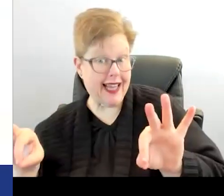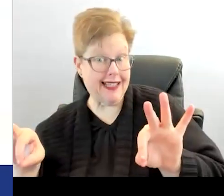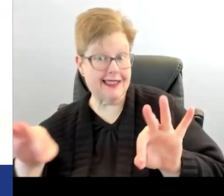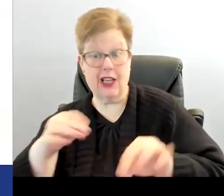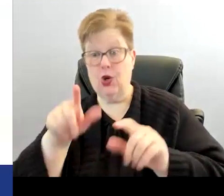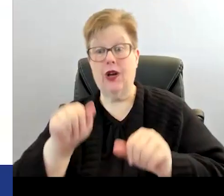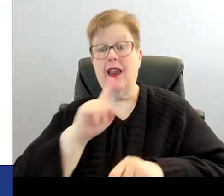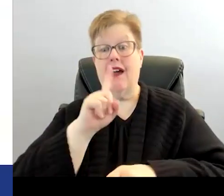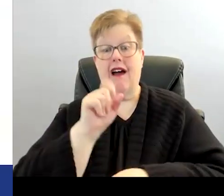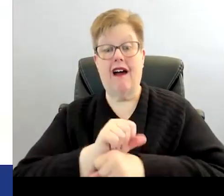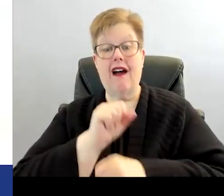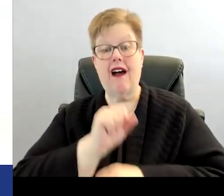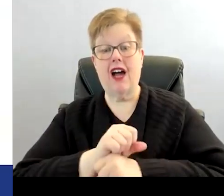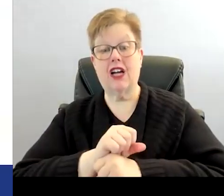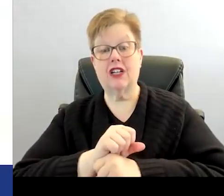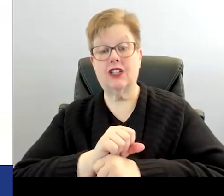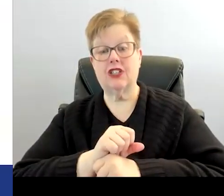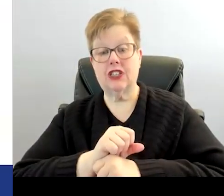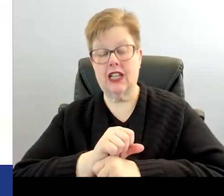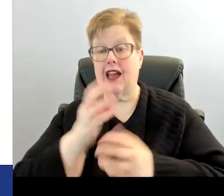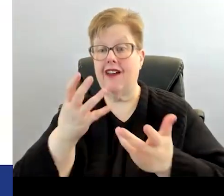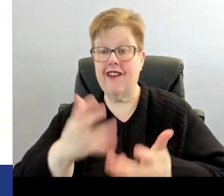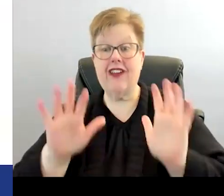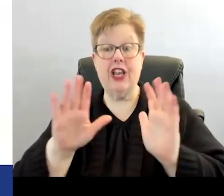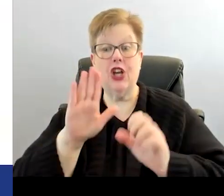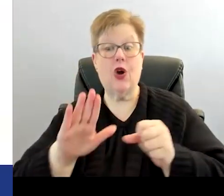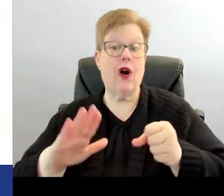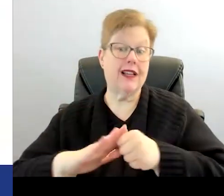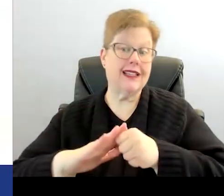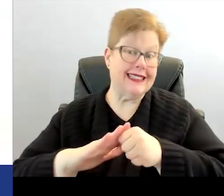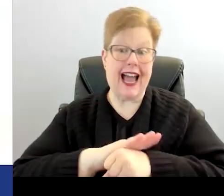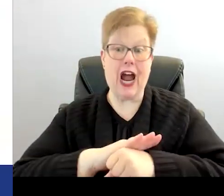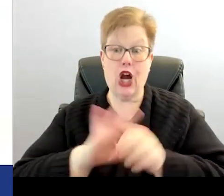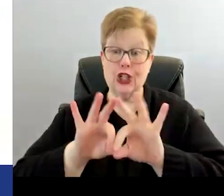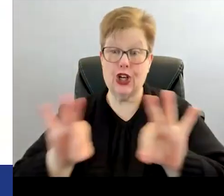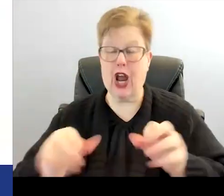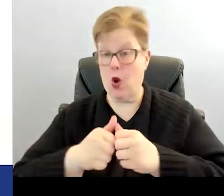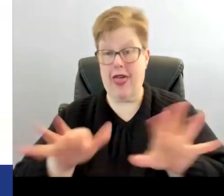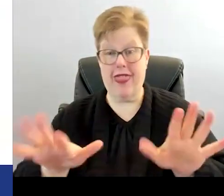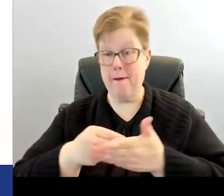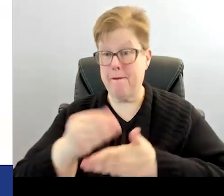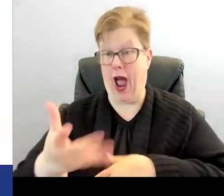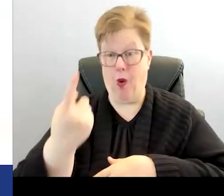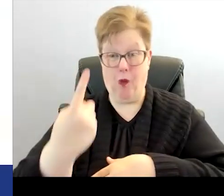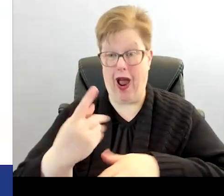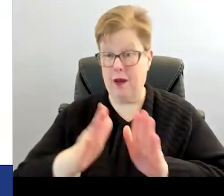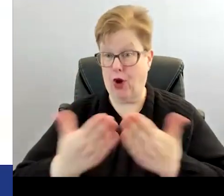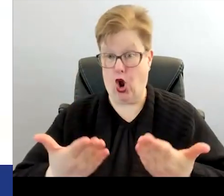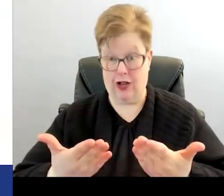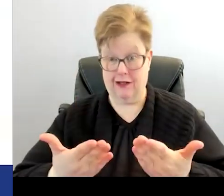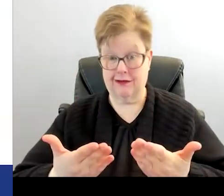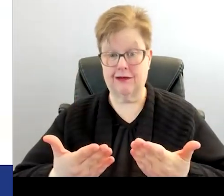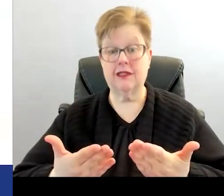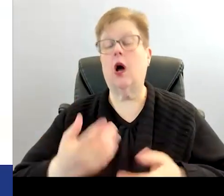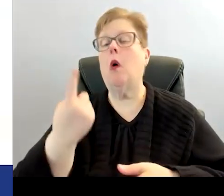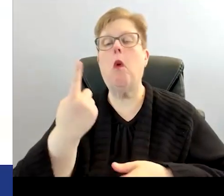can actually complete your entire degree without buying a single textbook. So one of those,